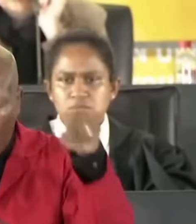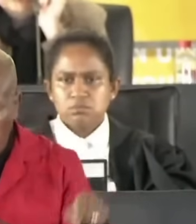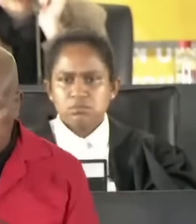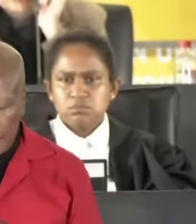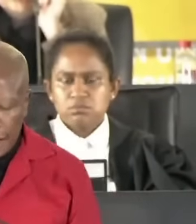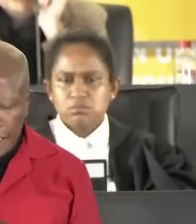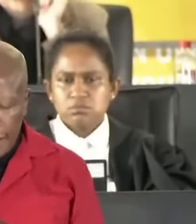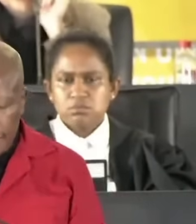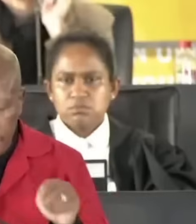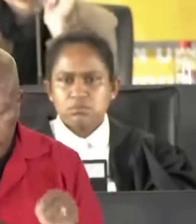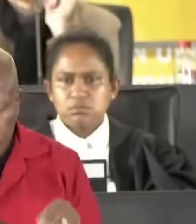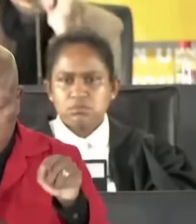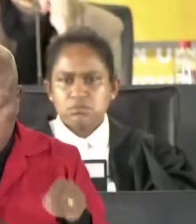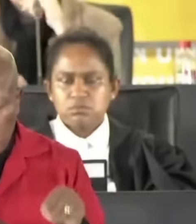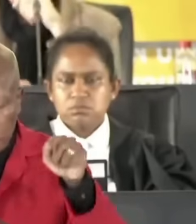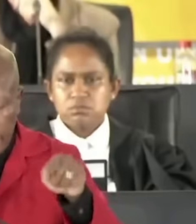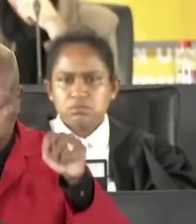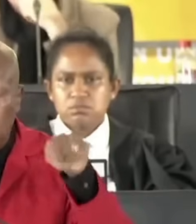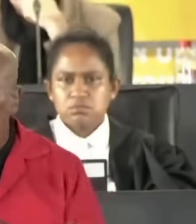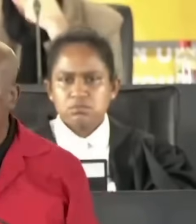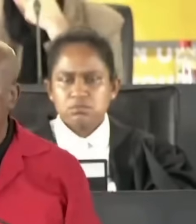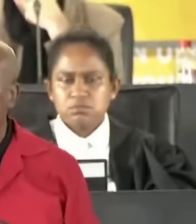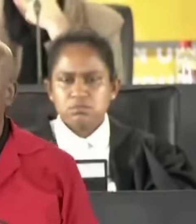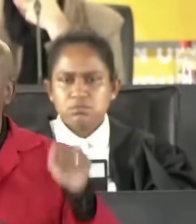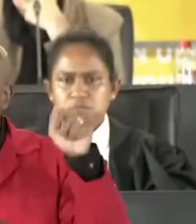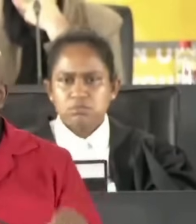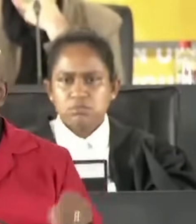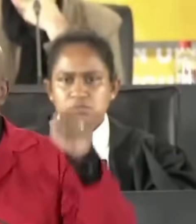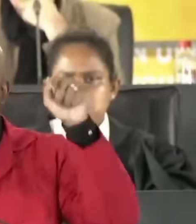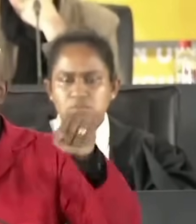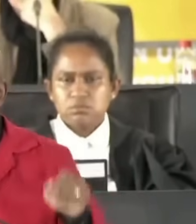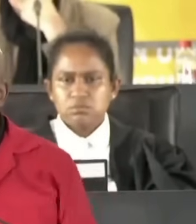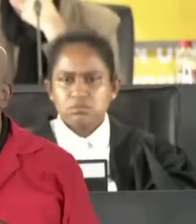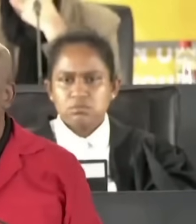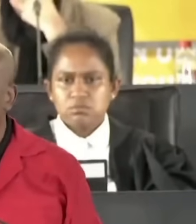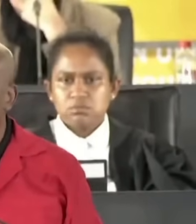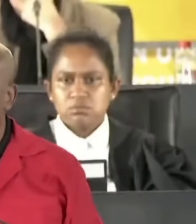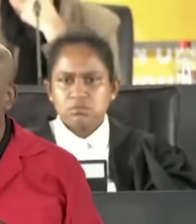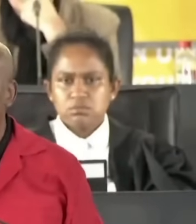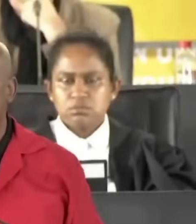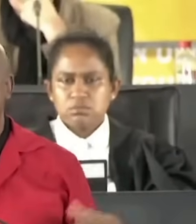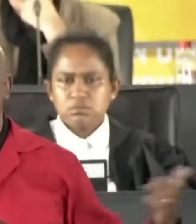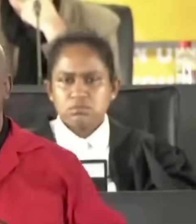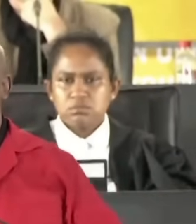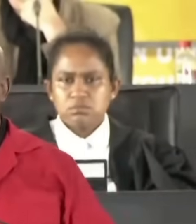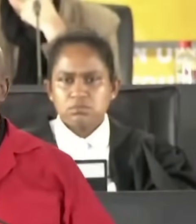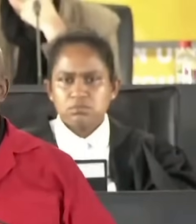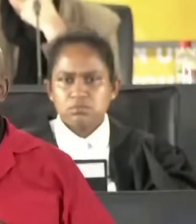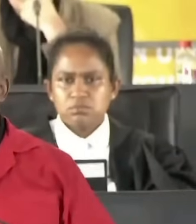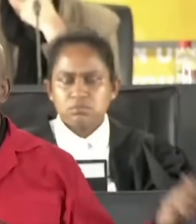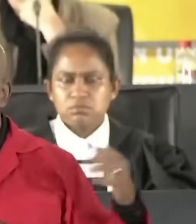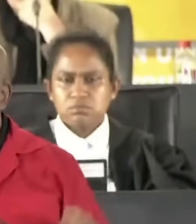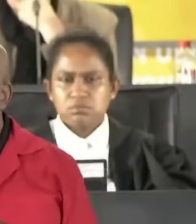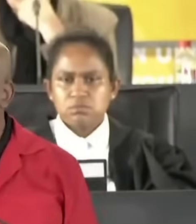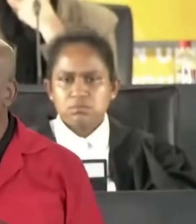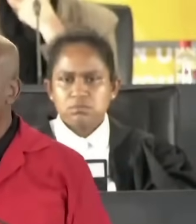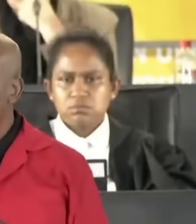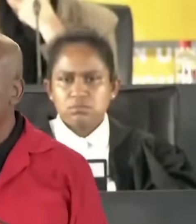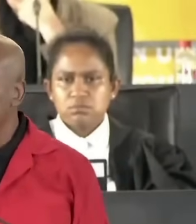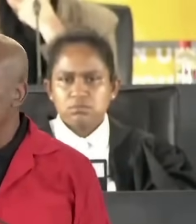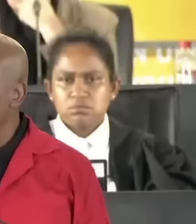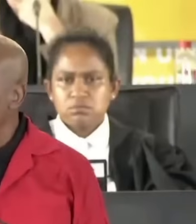get water. And if you don't get water, action is going to be taken. What action?